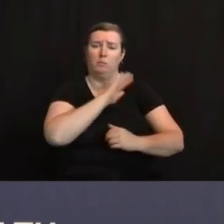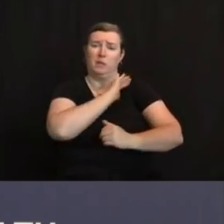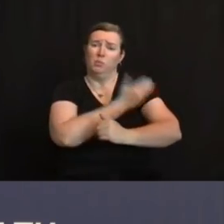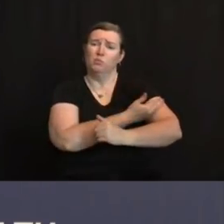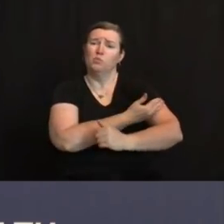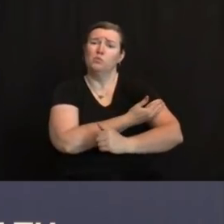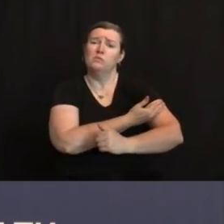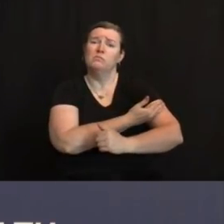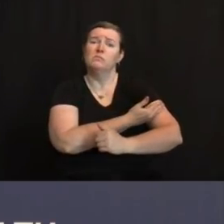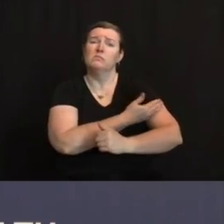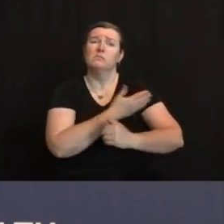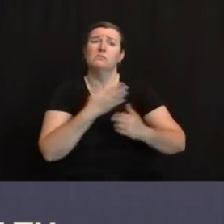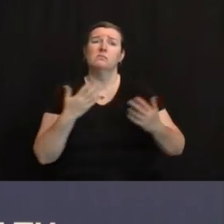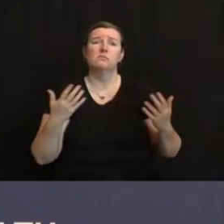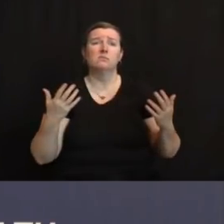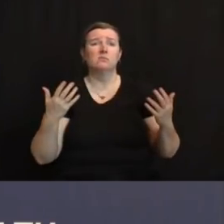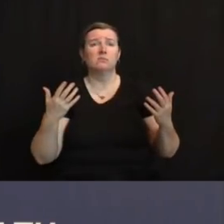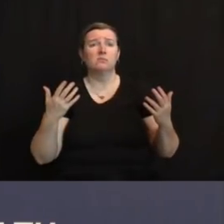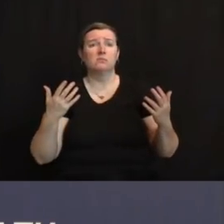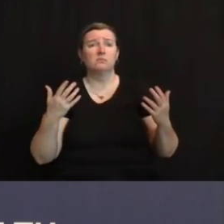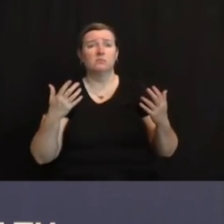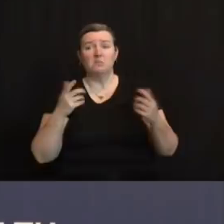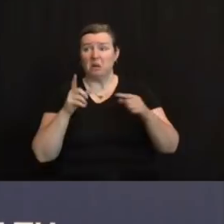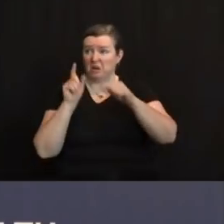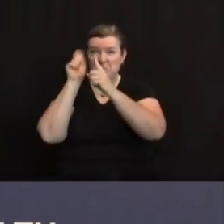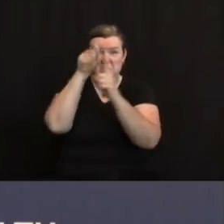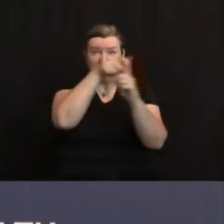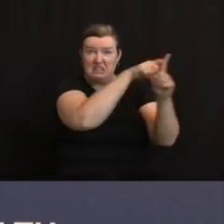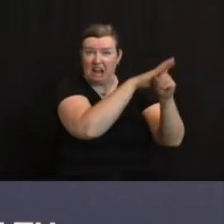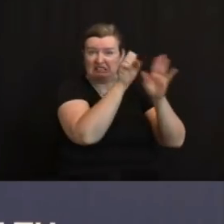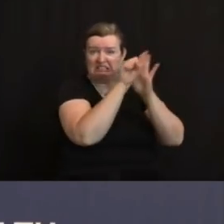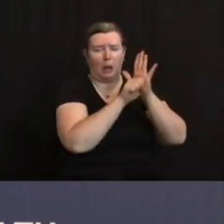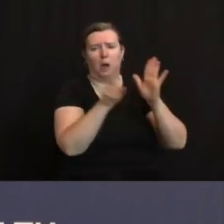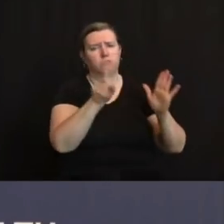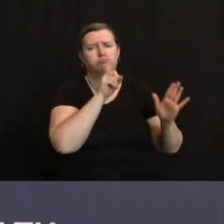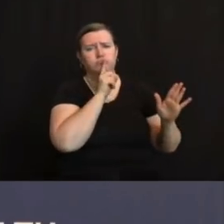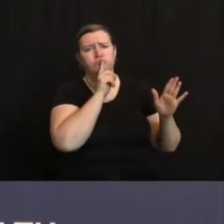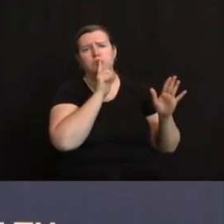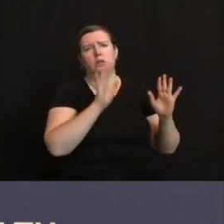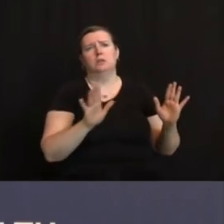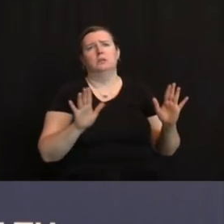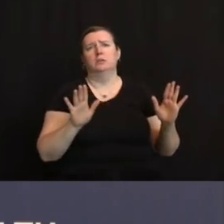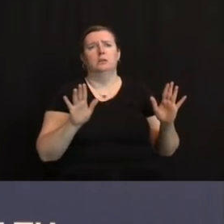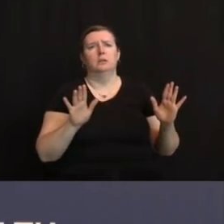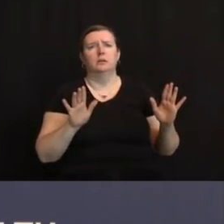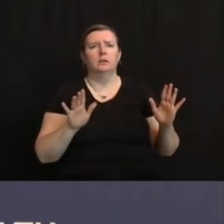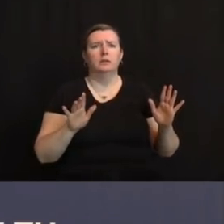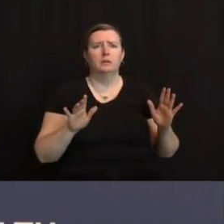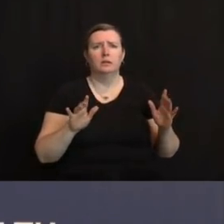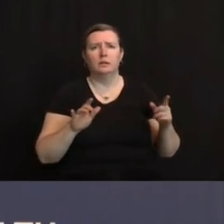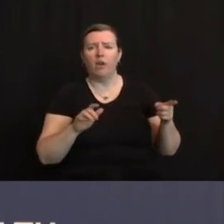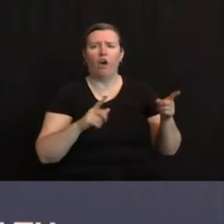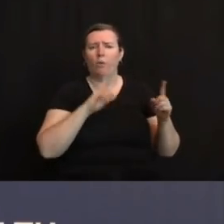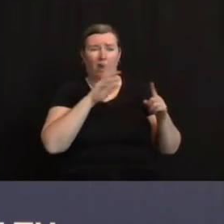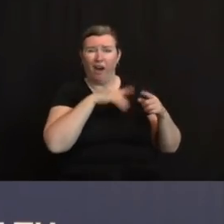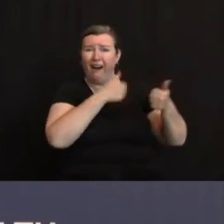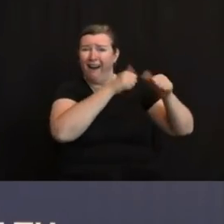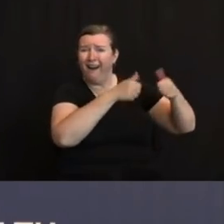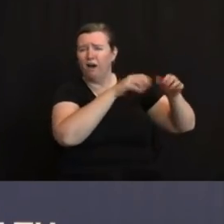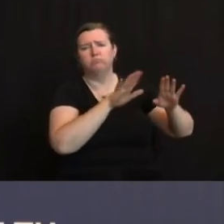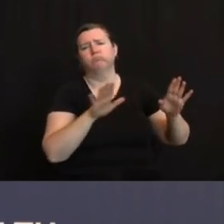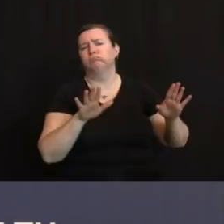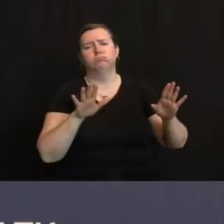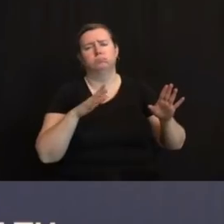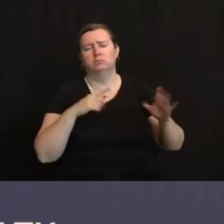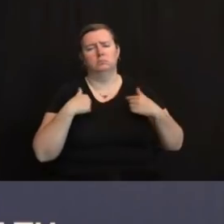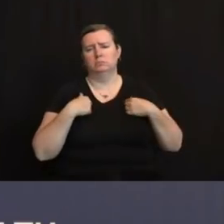personal to any other state. We take no joy in other states' challenges right now. We've been there. We know what that